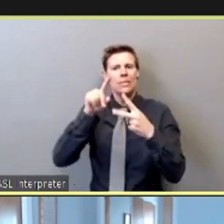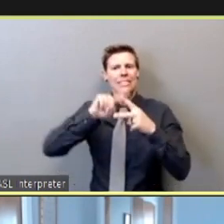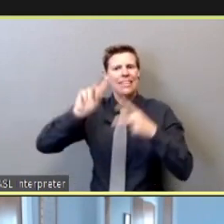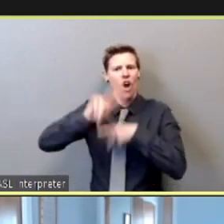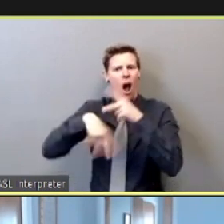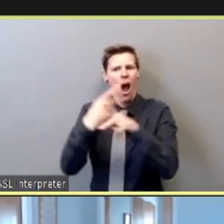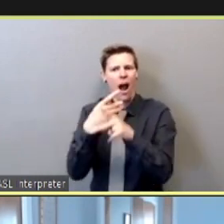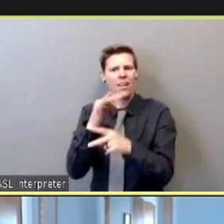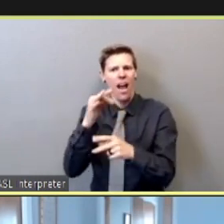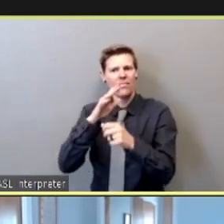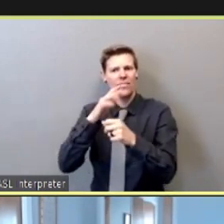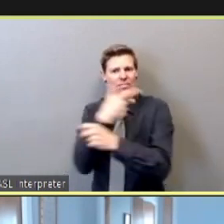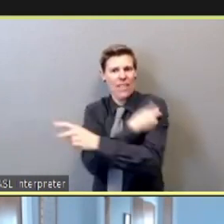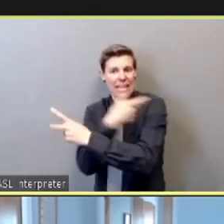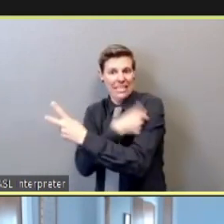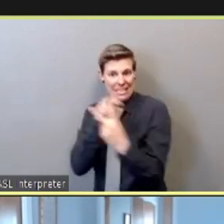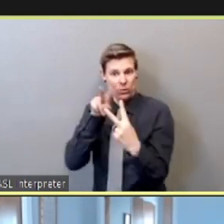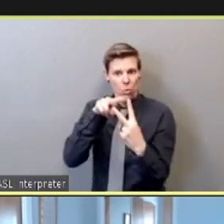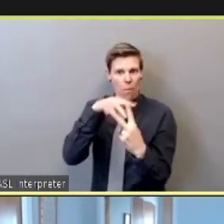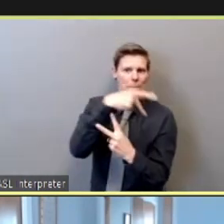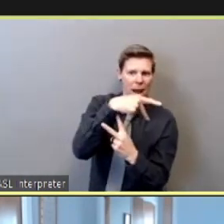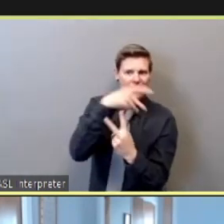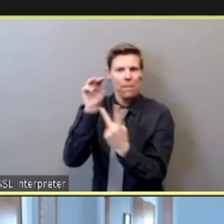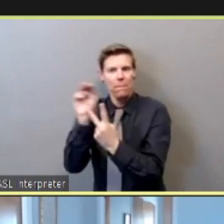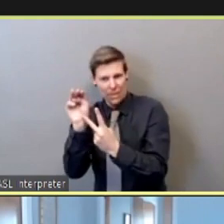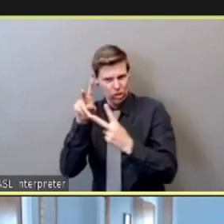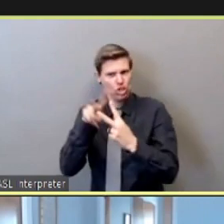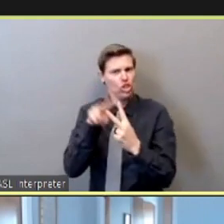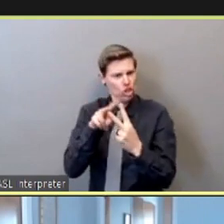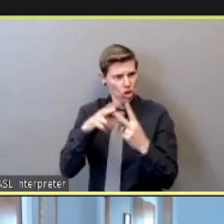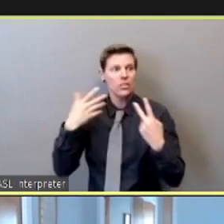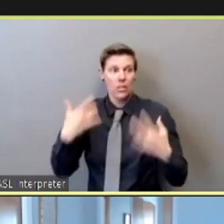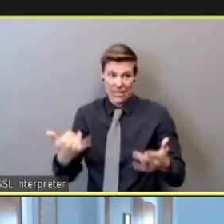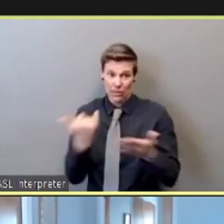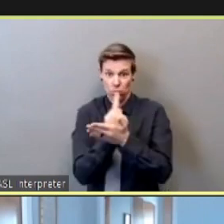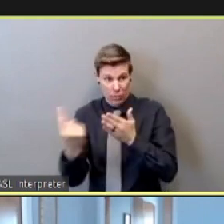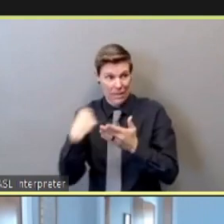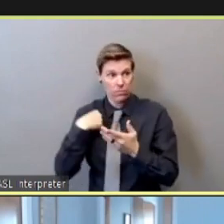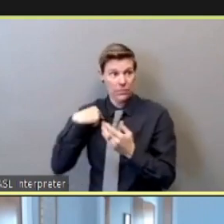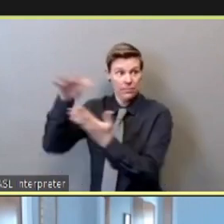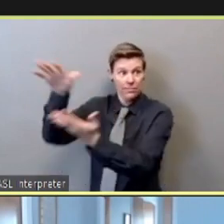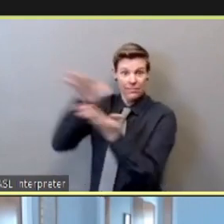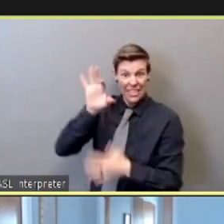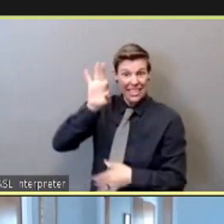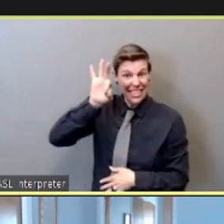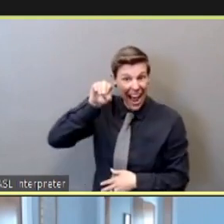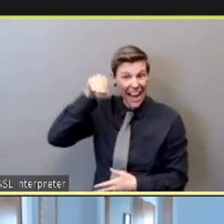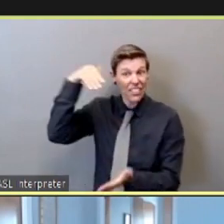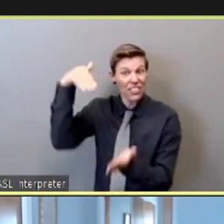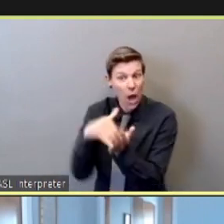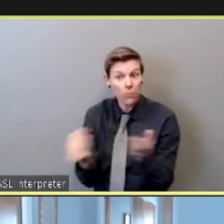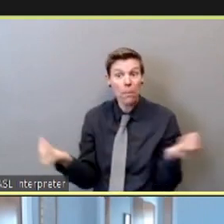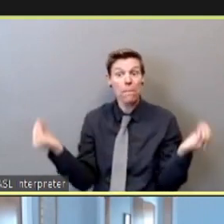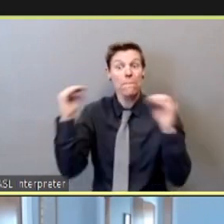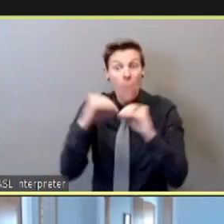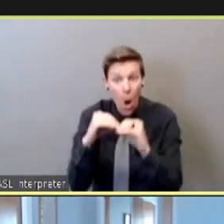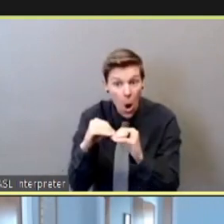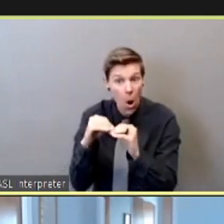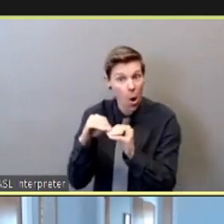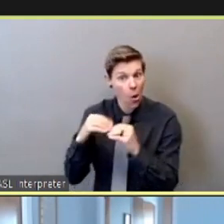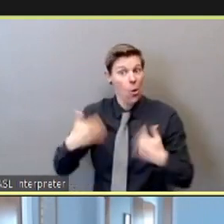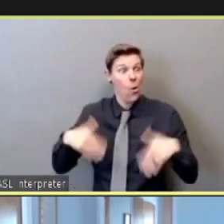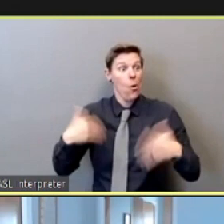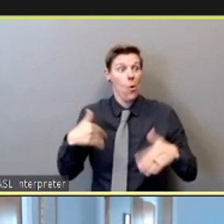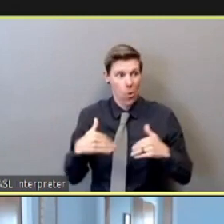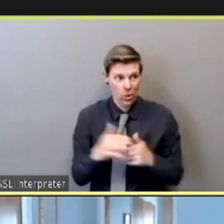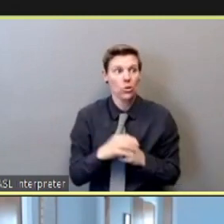87,800 doses. And so that is really something that we can be proud of. When we look at Johnson & Johnson,